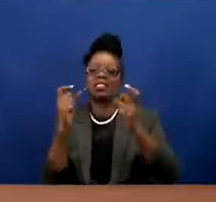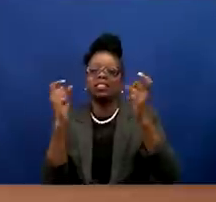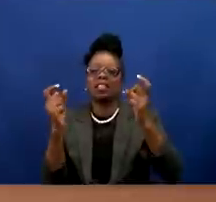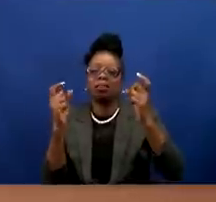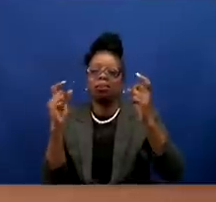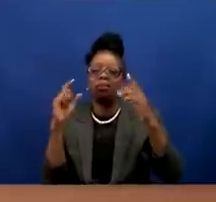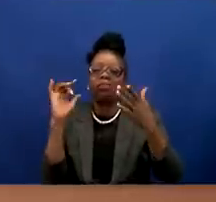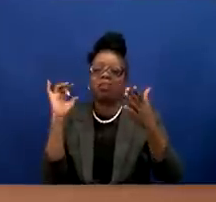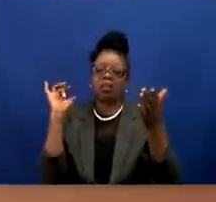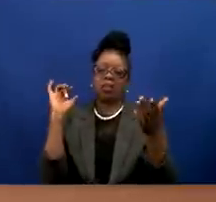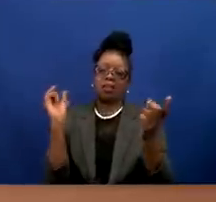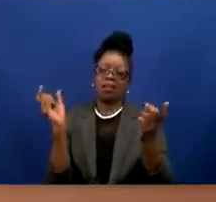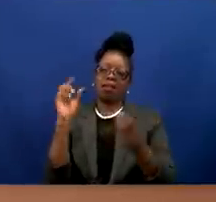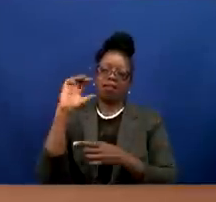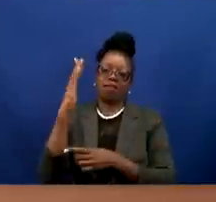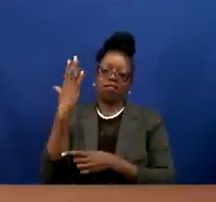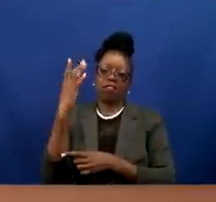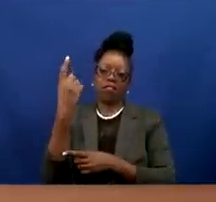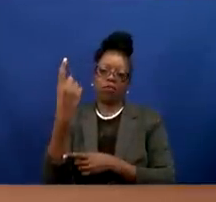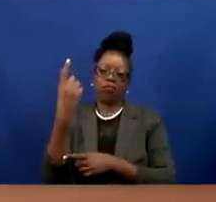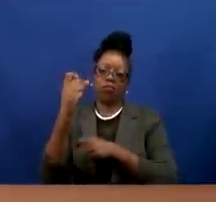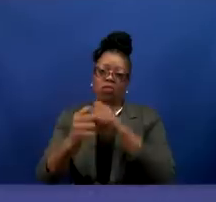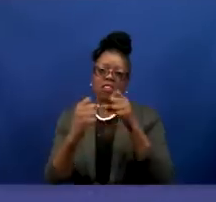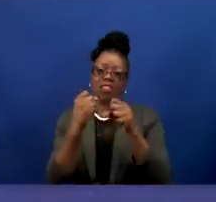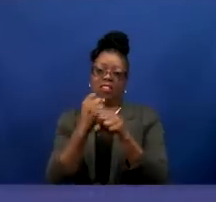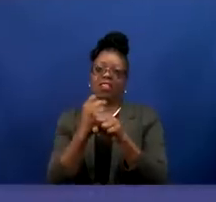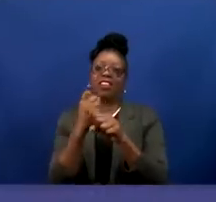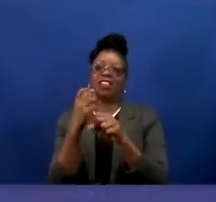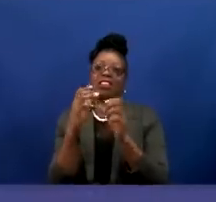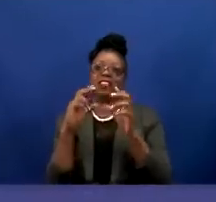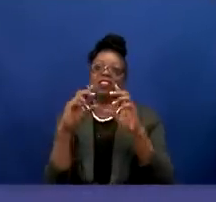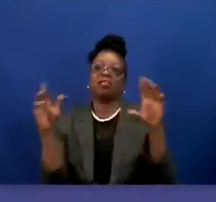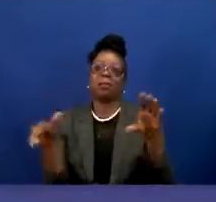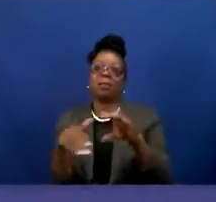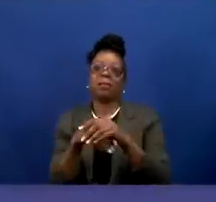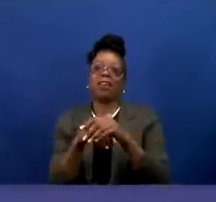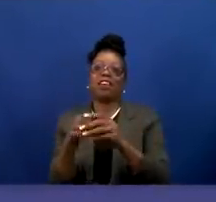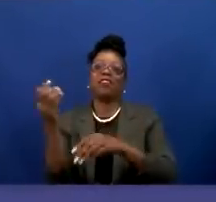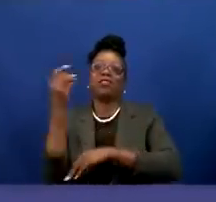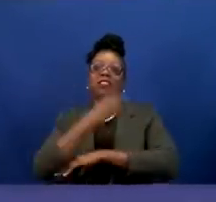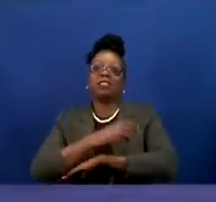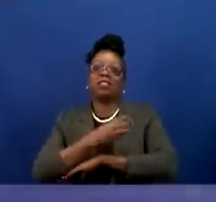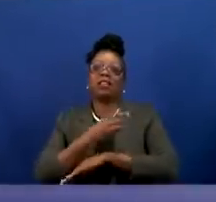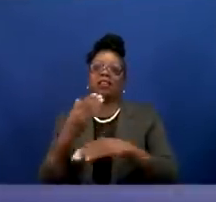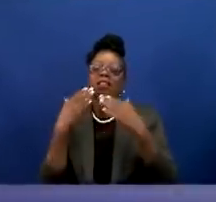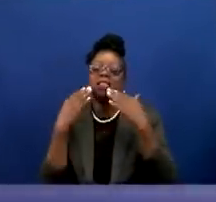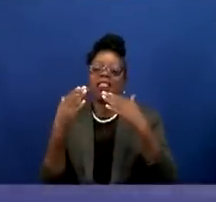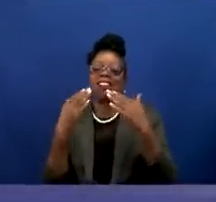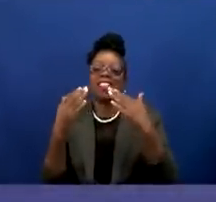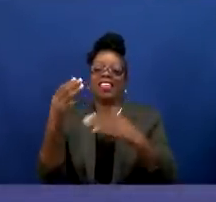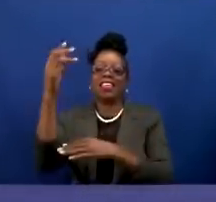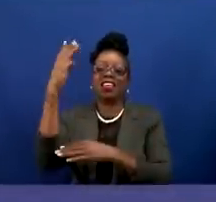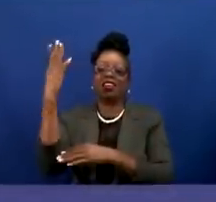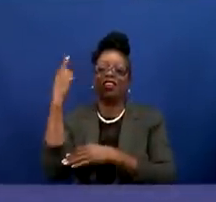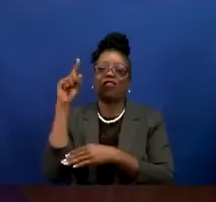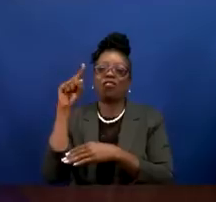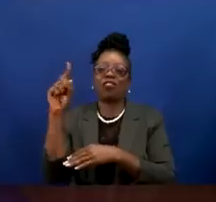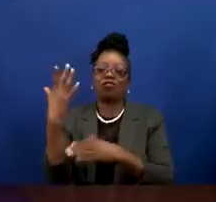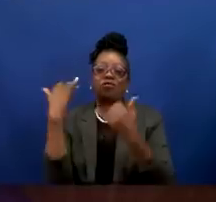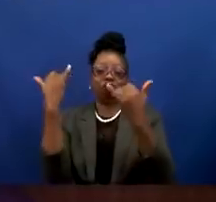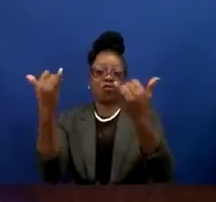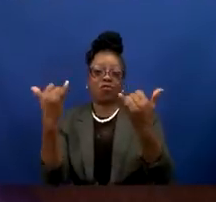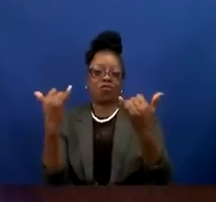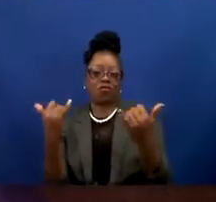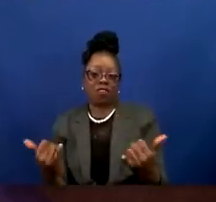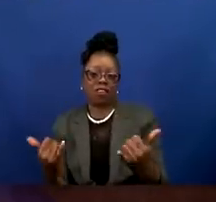Harriet as they celebrate 51 years today. God bless you. Thank God for you. Amen. Listen, it's offering time